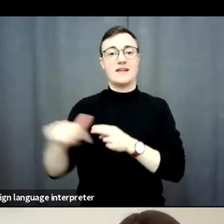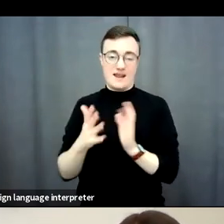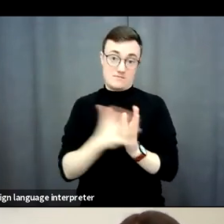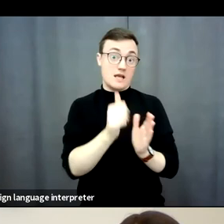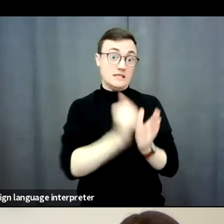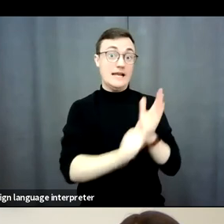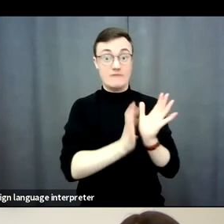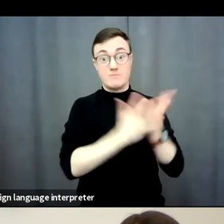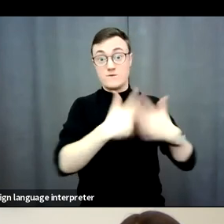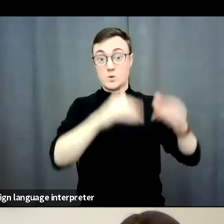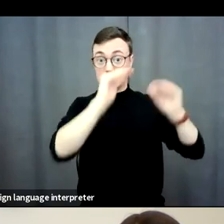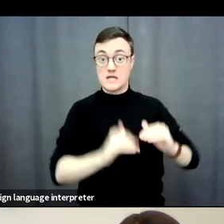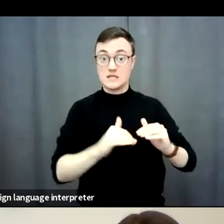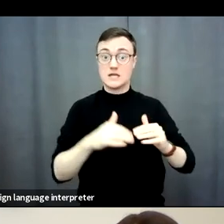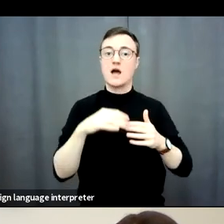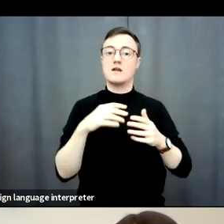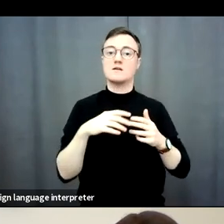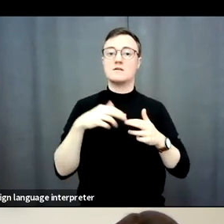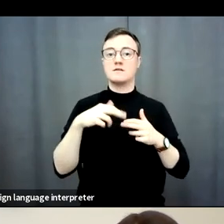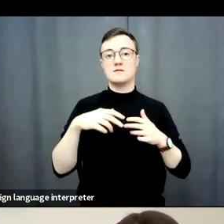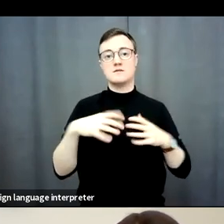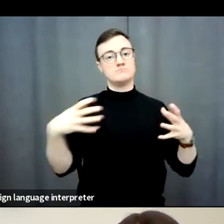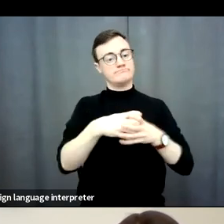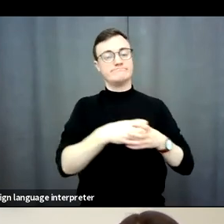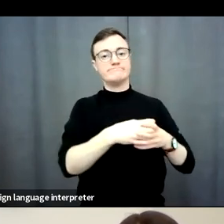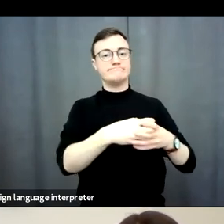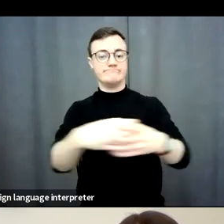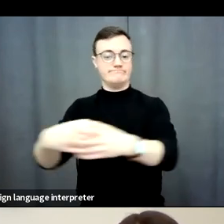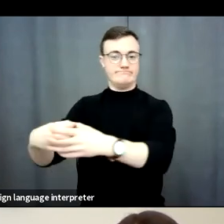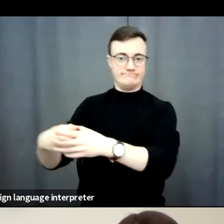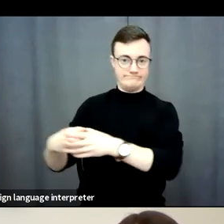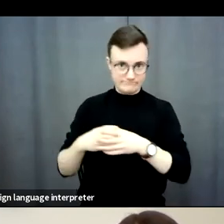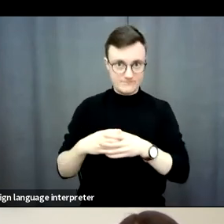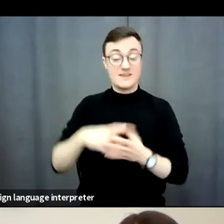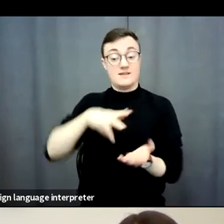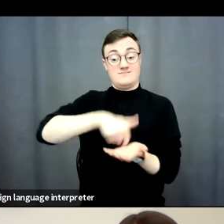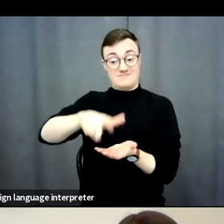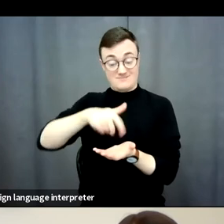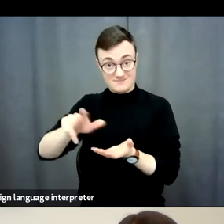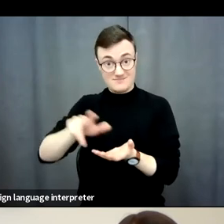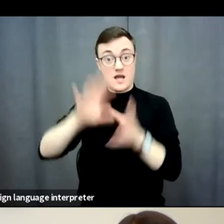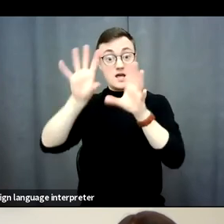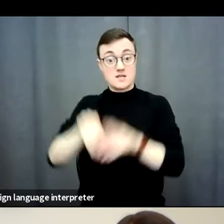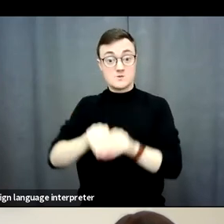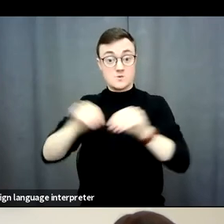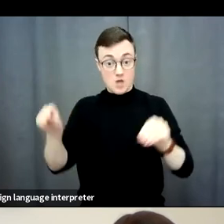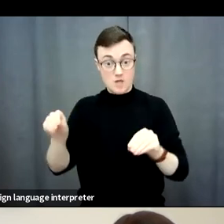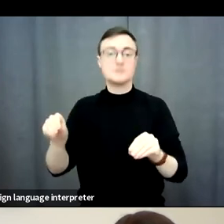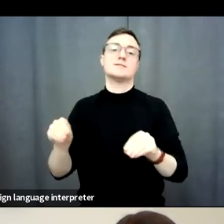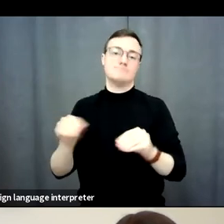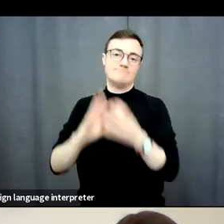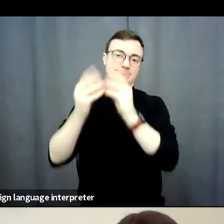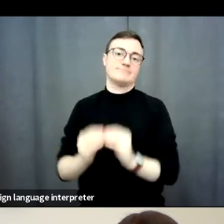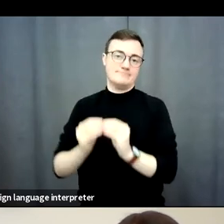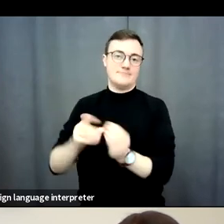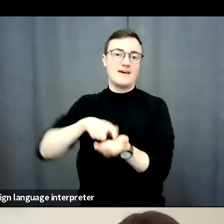disabilities. And the results from the walks resulted in the report Creating